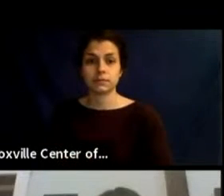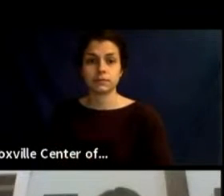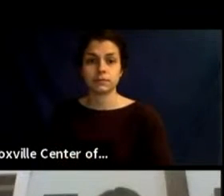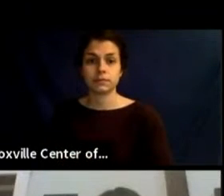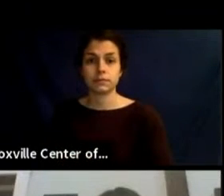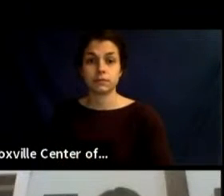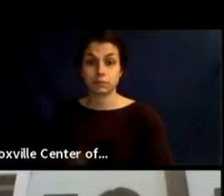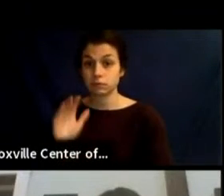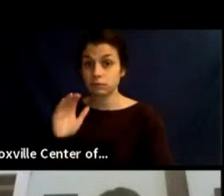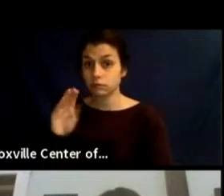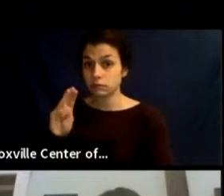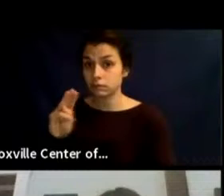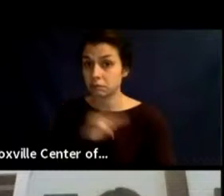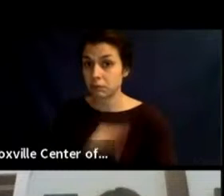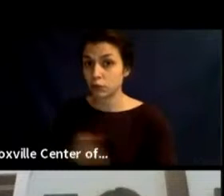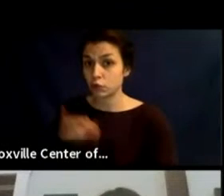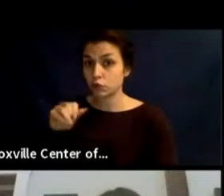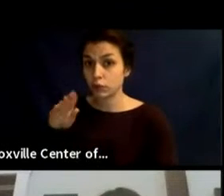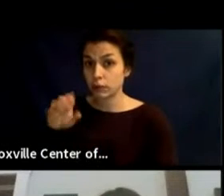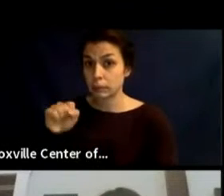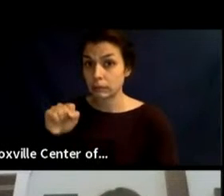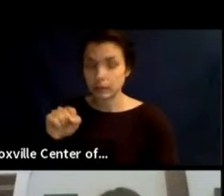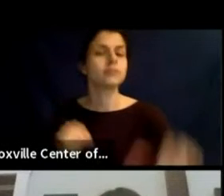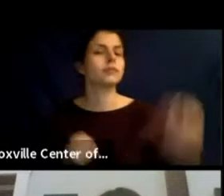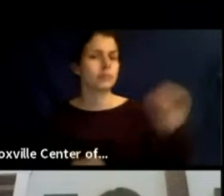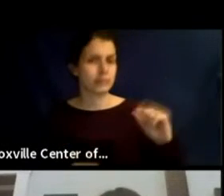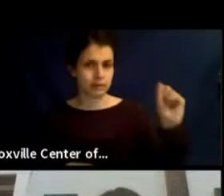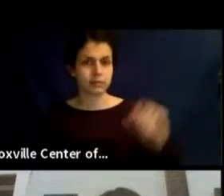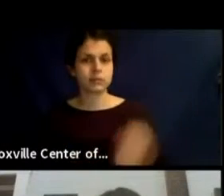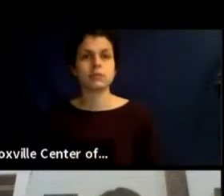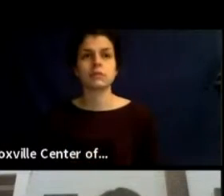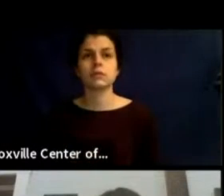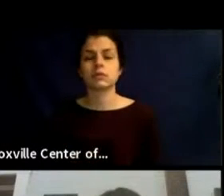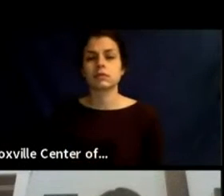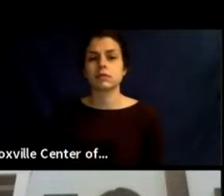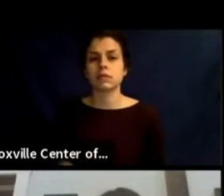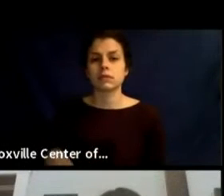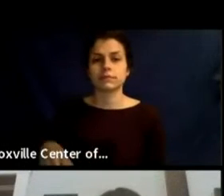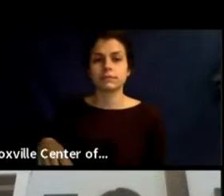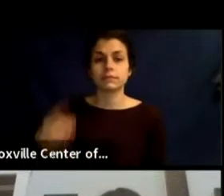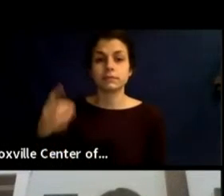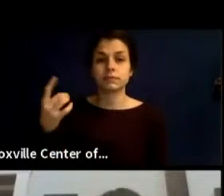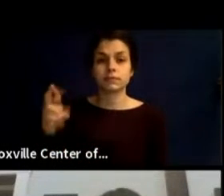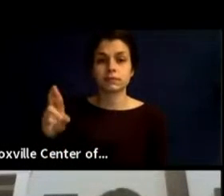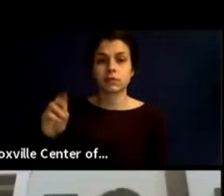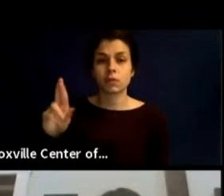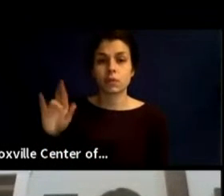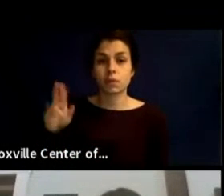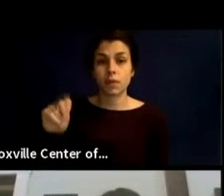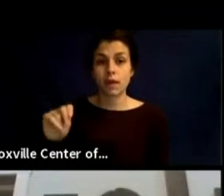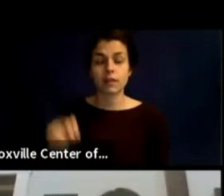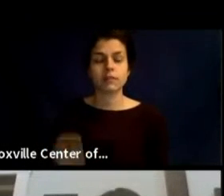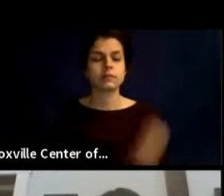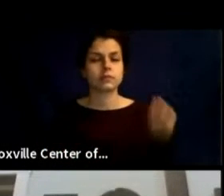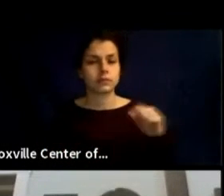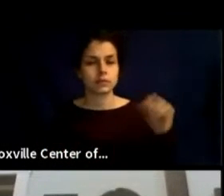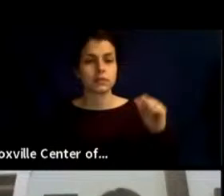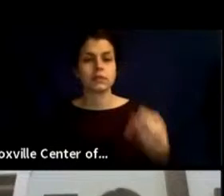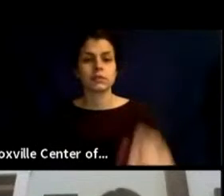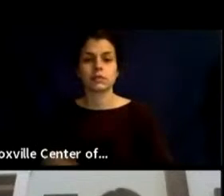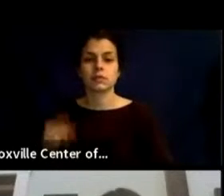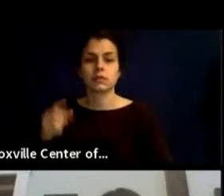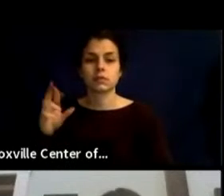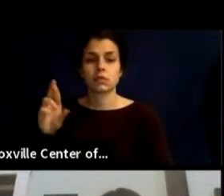Mayor Jacobs, Yes. thank you. Dr. O'Brien, Yes. Ms. Roma,